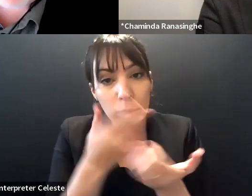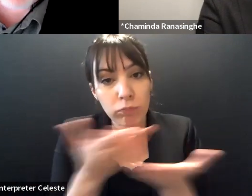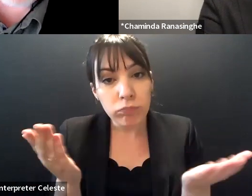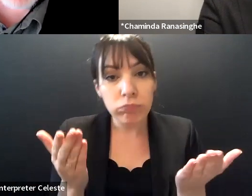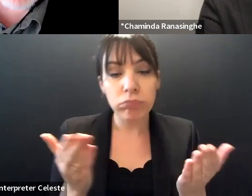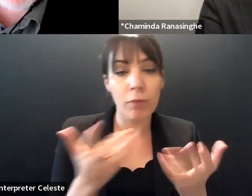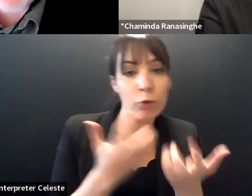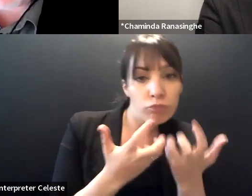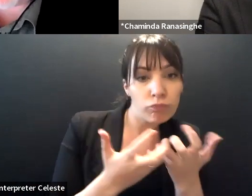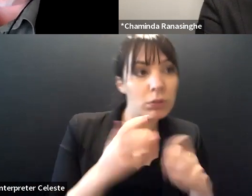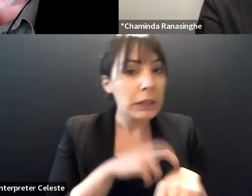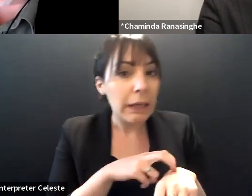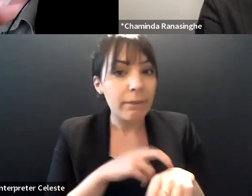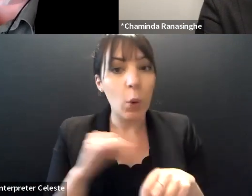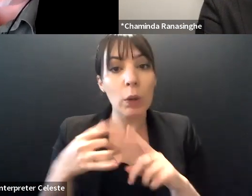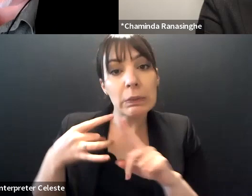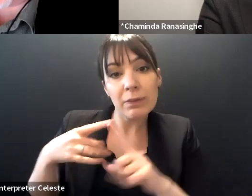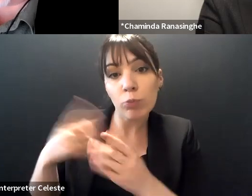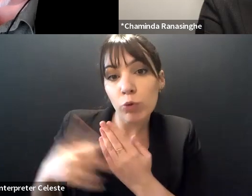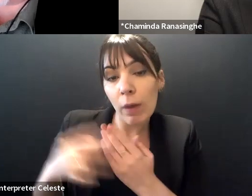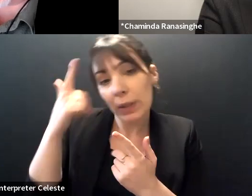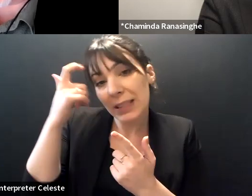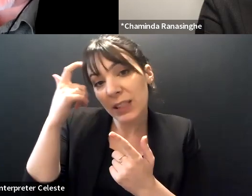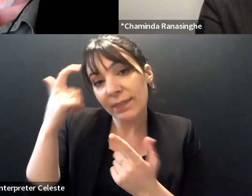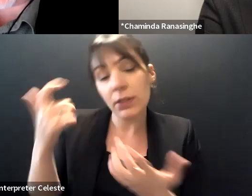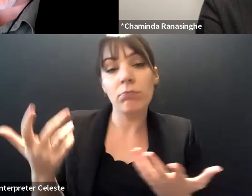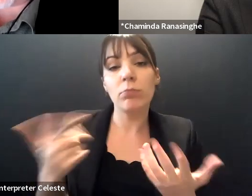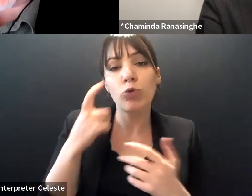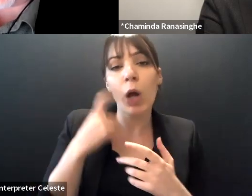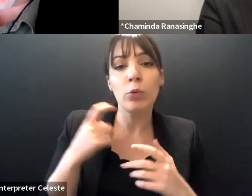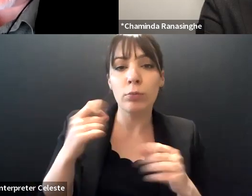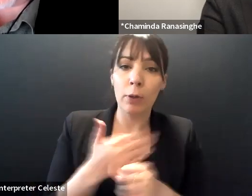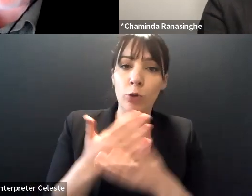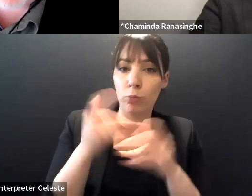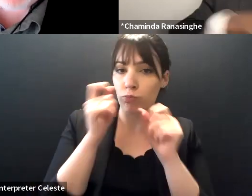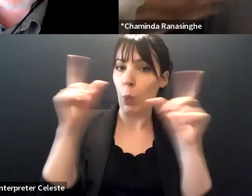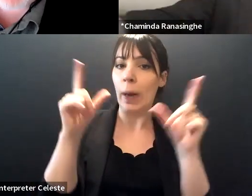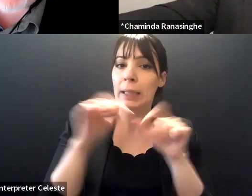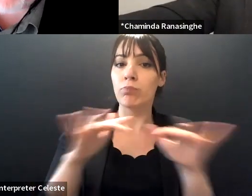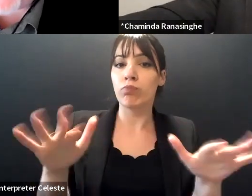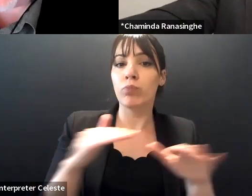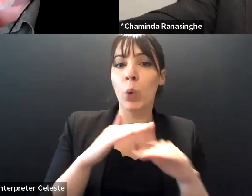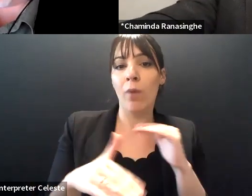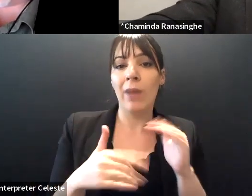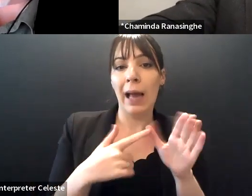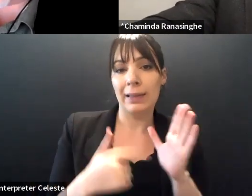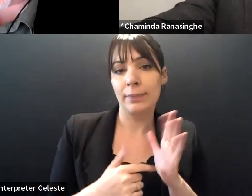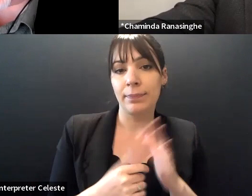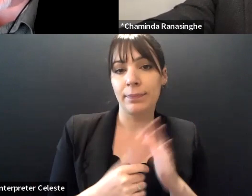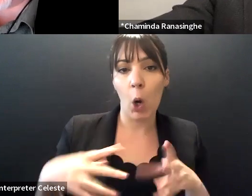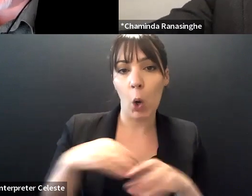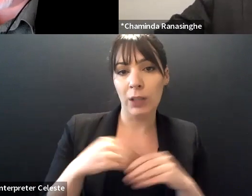targeted programs and initiatives aimed at raising awareness and knowledge around assistive technologies, inclusive practices.